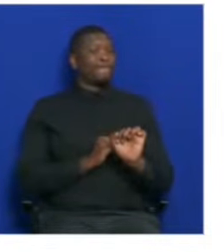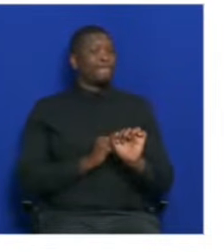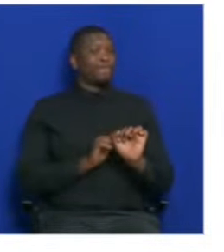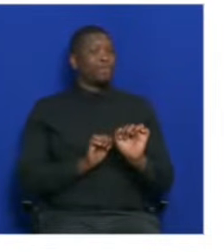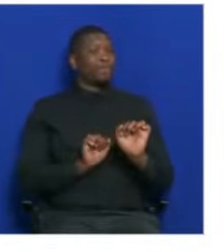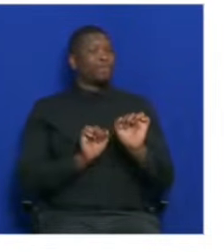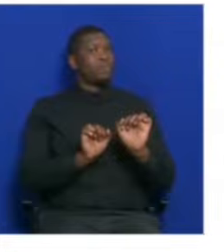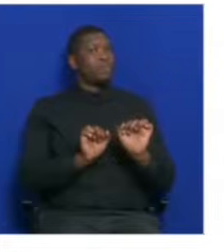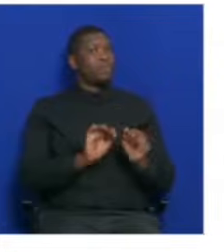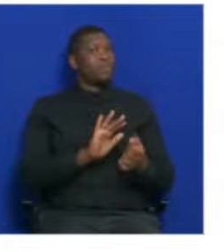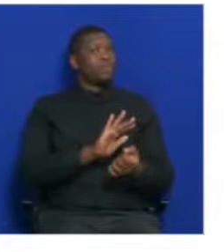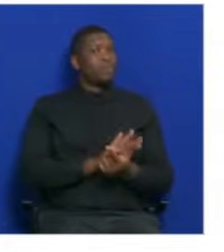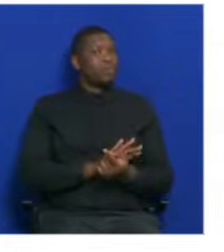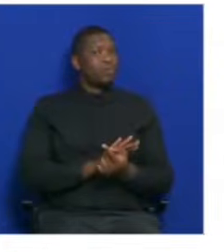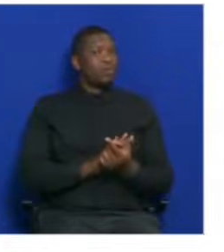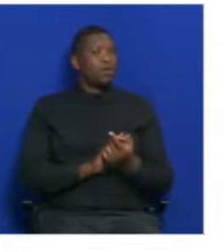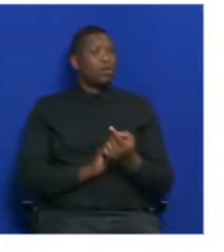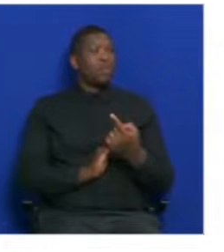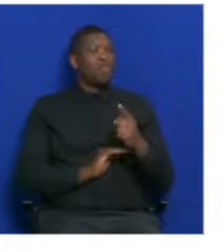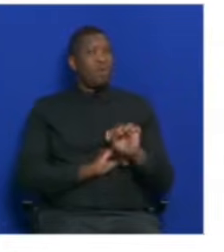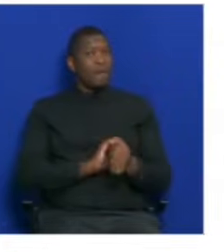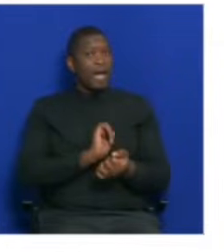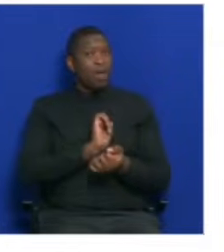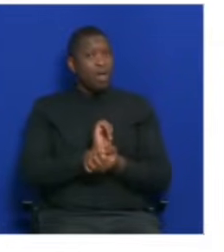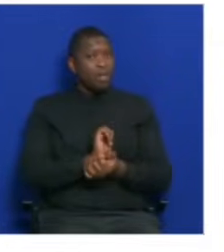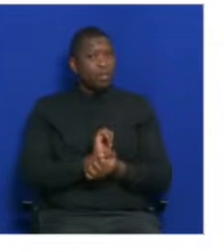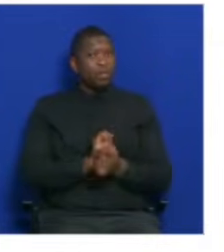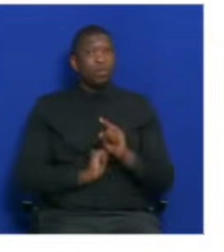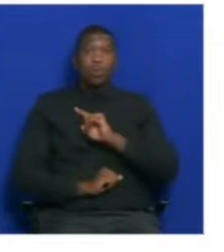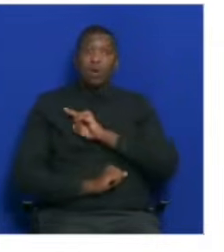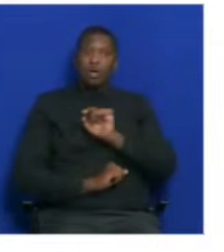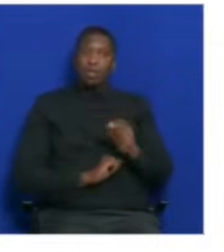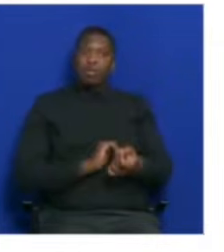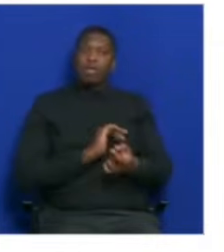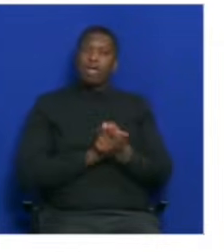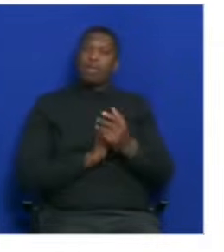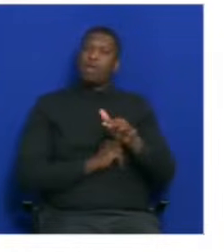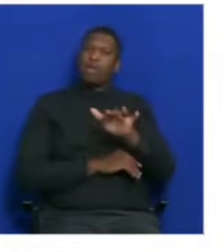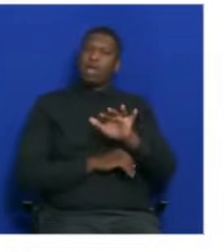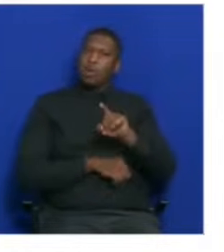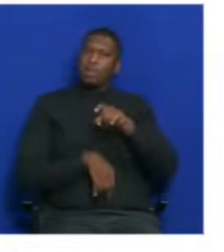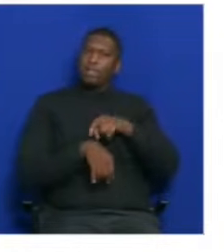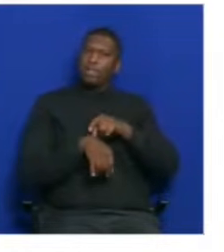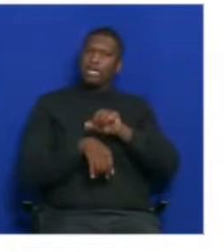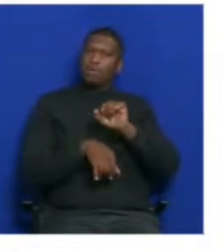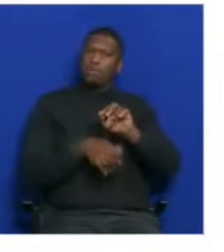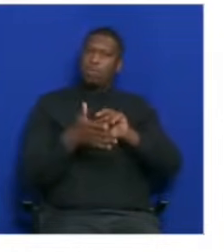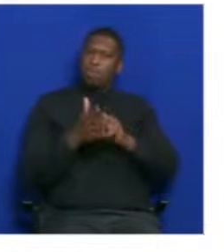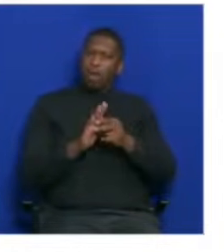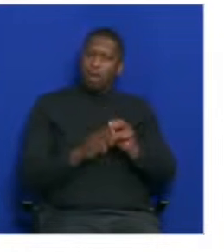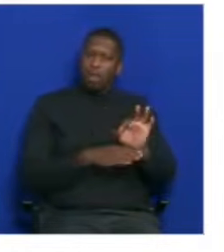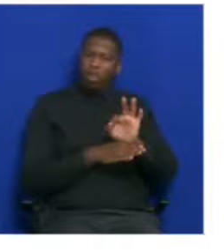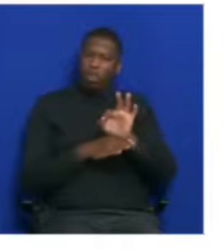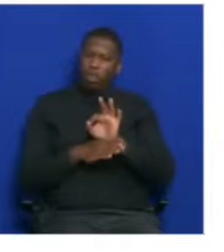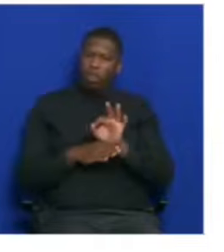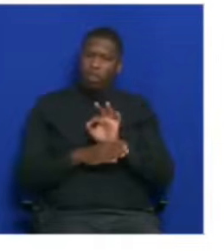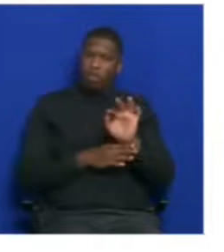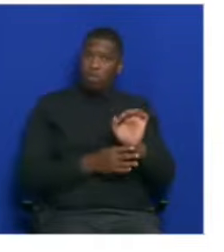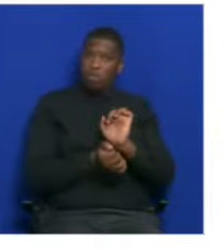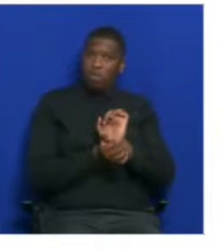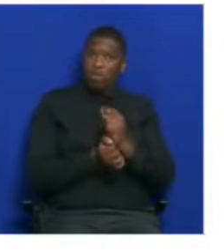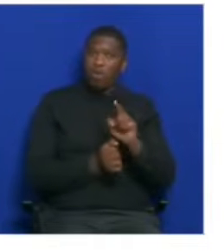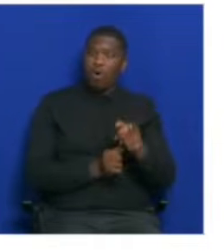this for the arrest? Because this happens around the time that you were planning and discussing the arrest under Operation